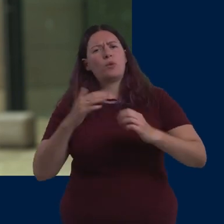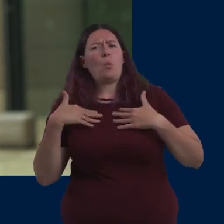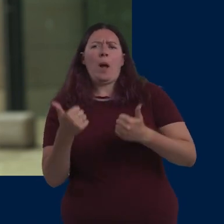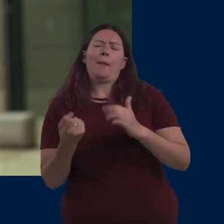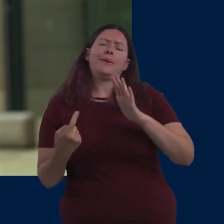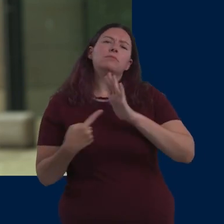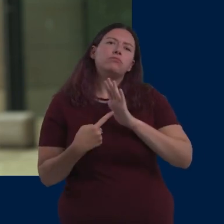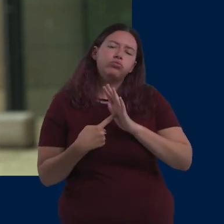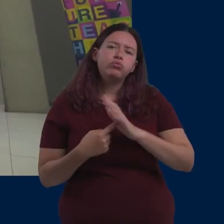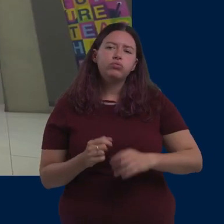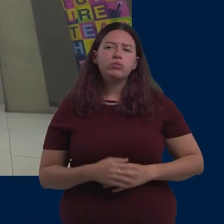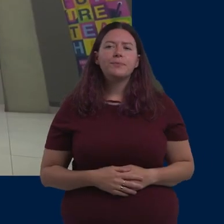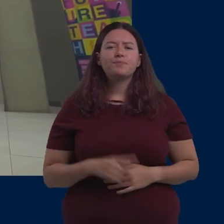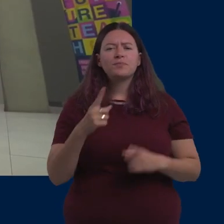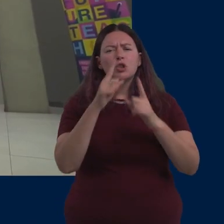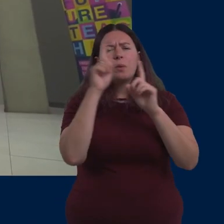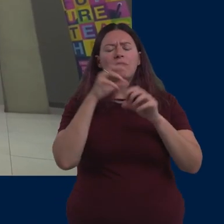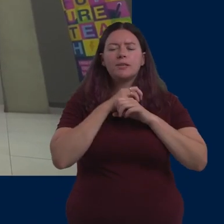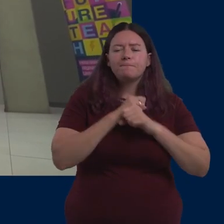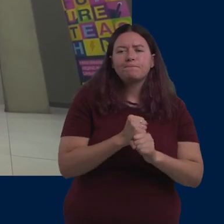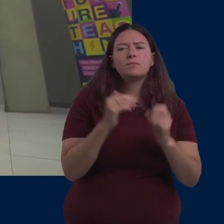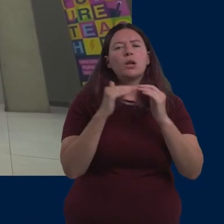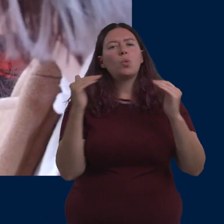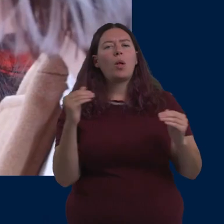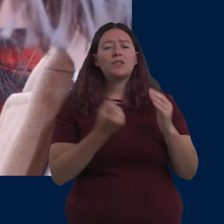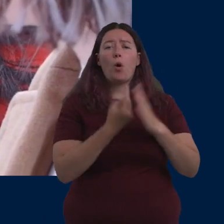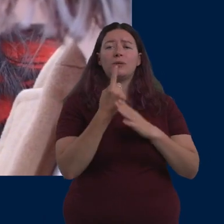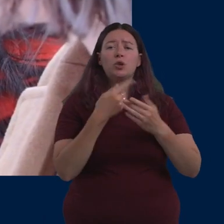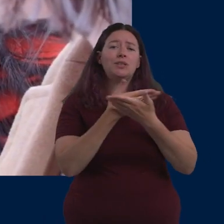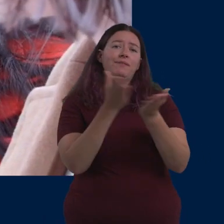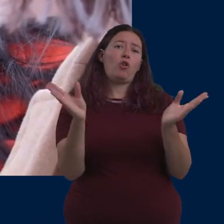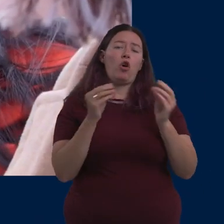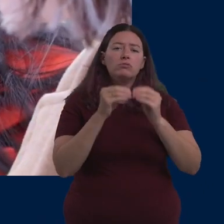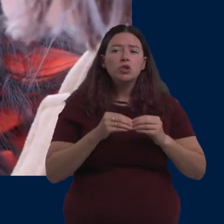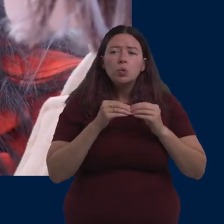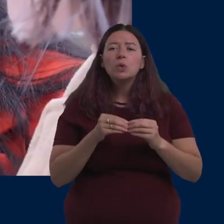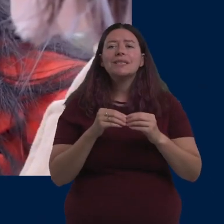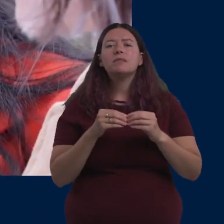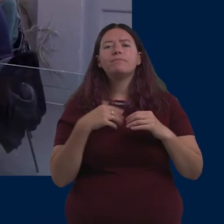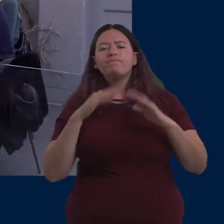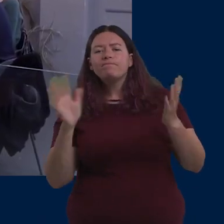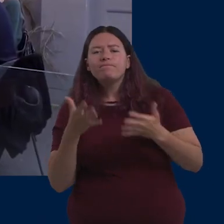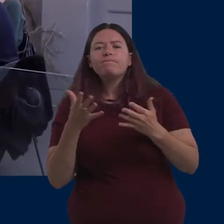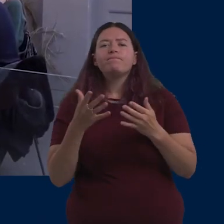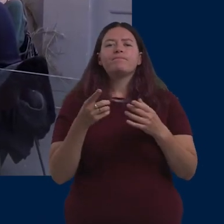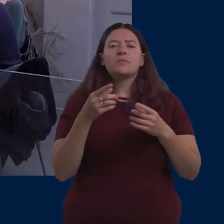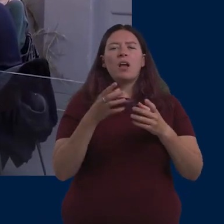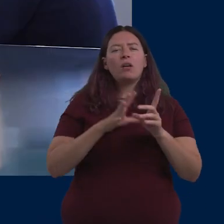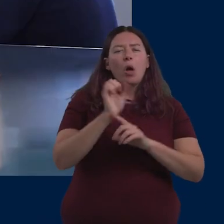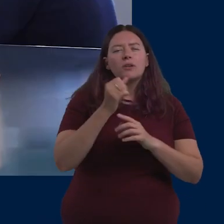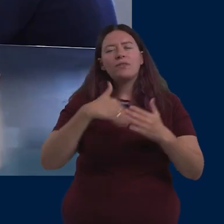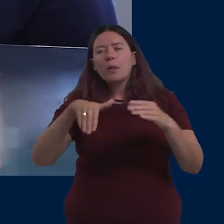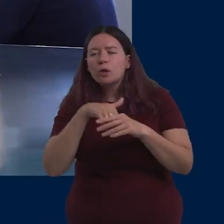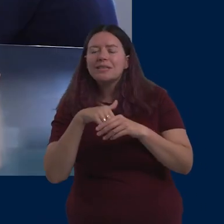well-being. The university is committed to a quality of opportunity for all of its students and promotes a culture of inclusivity.